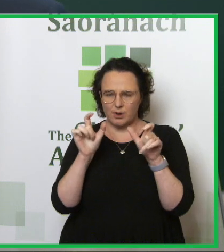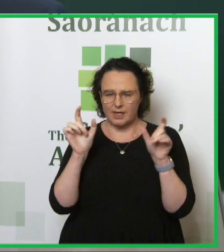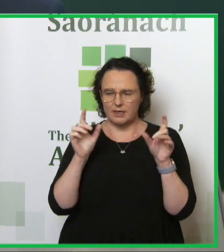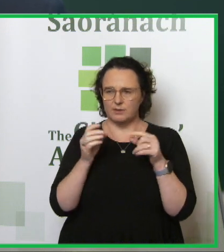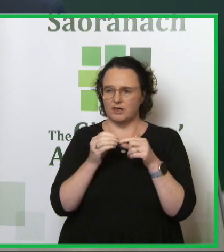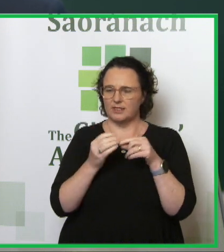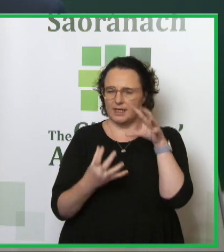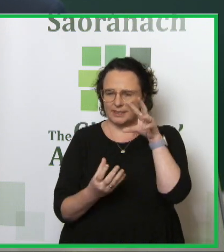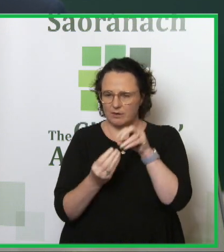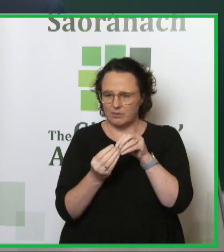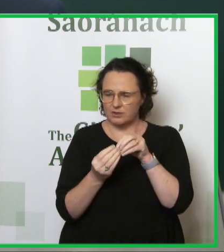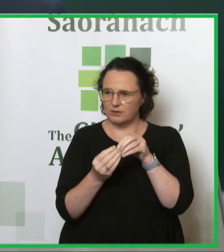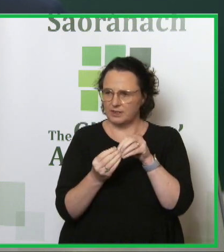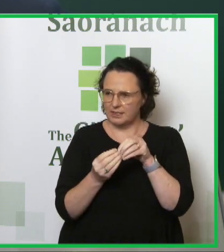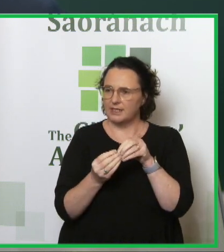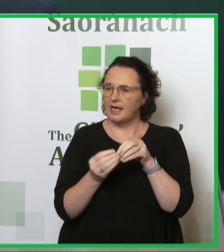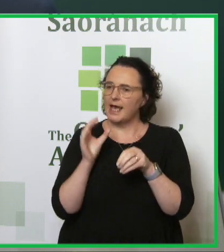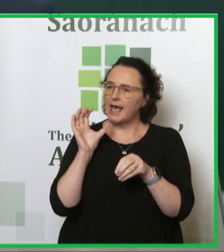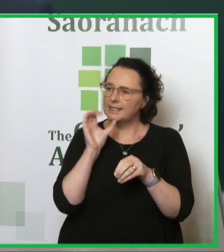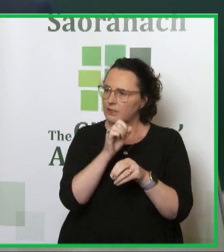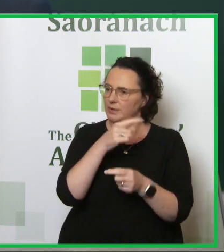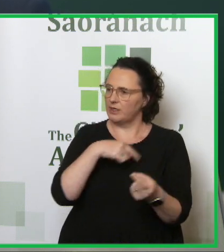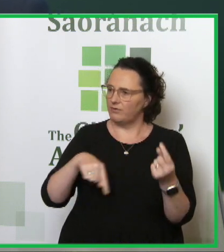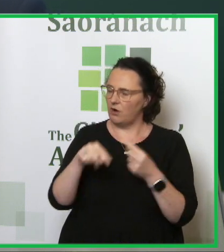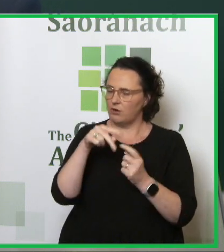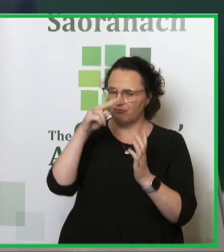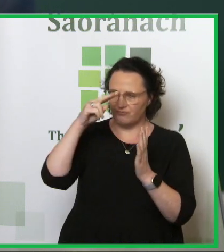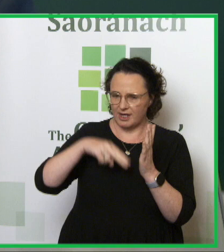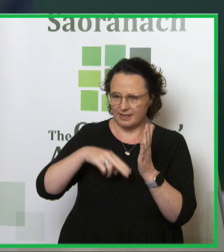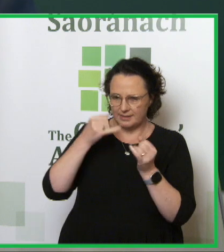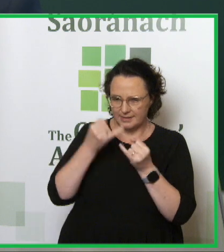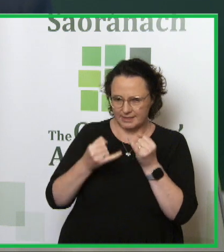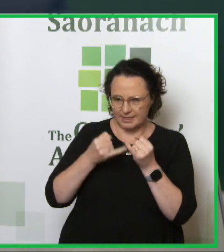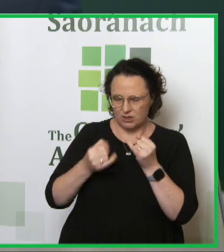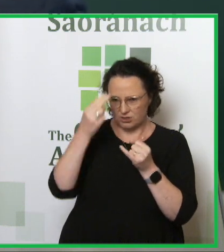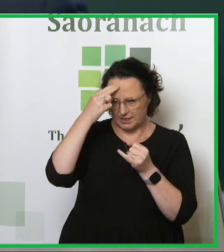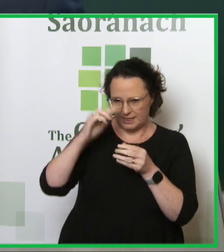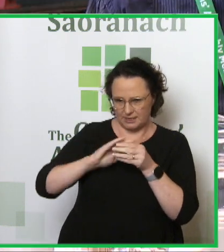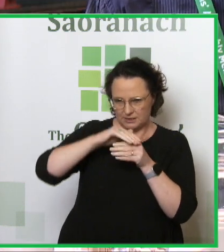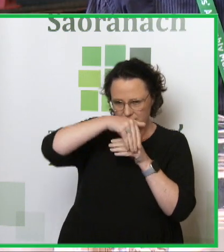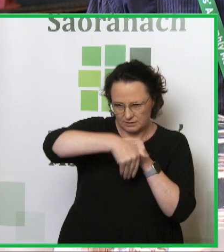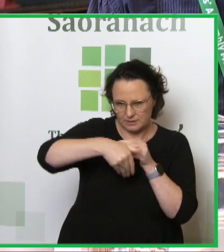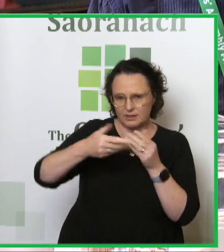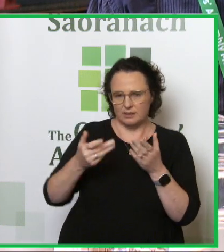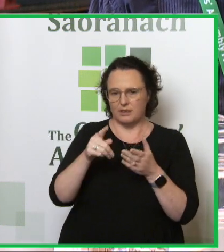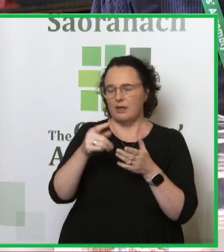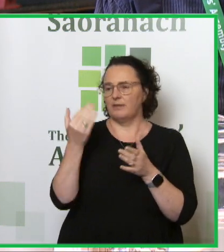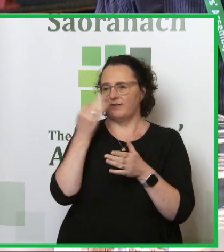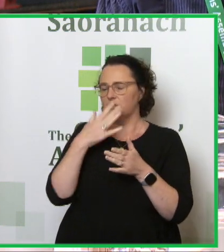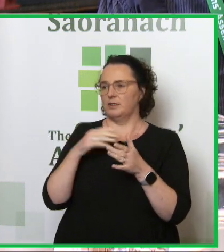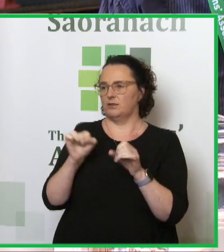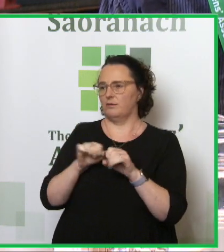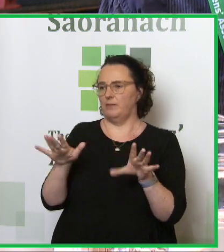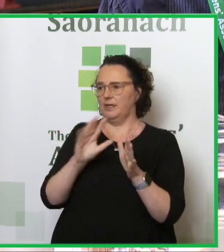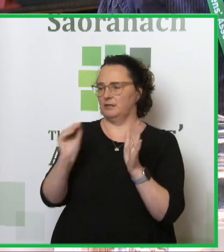and capture it, assuming that everybody has read the details and understands what lies behind it. Okay, that's fine. I just wanted that to be made aware and publicly